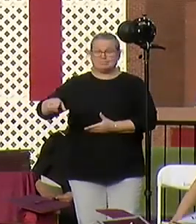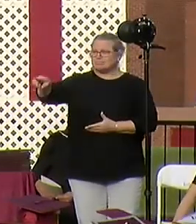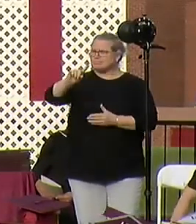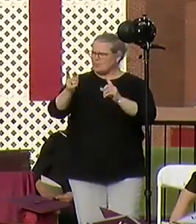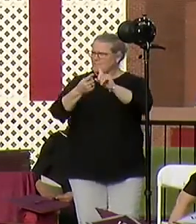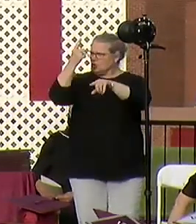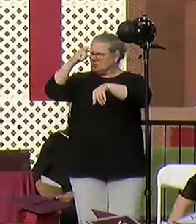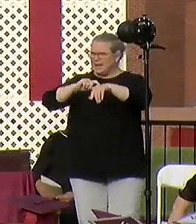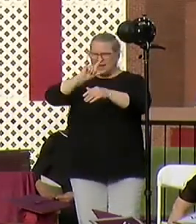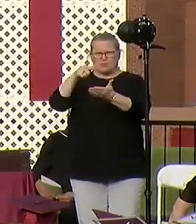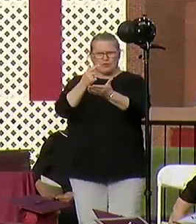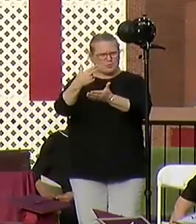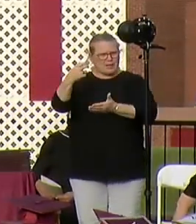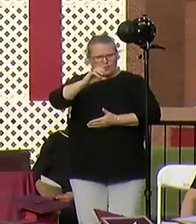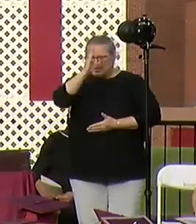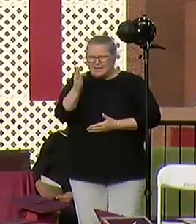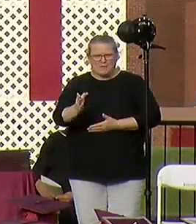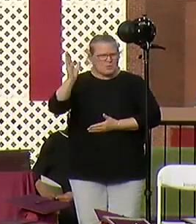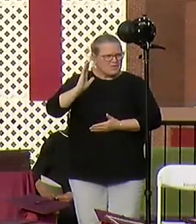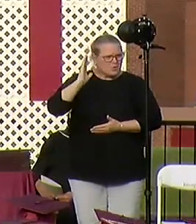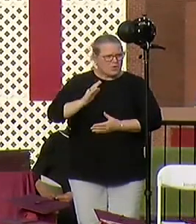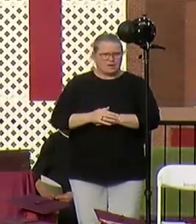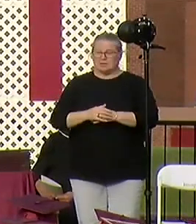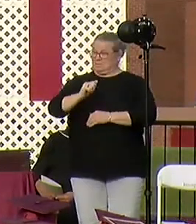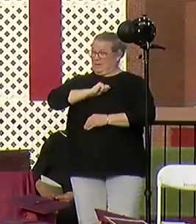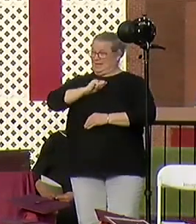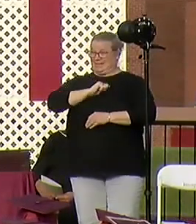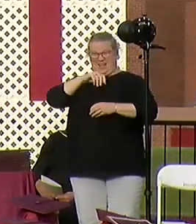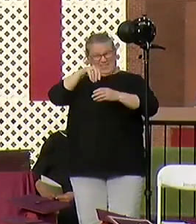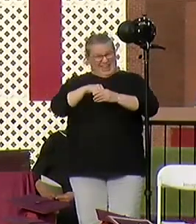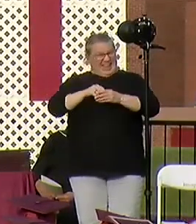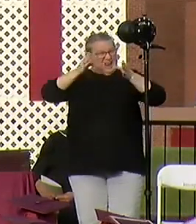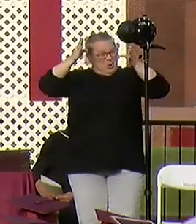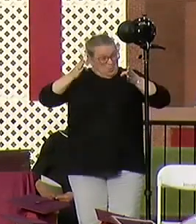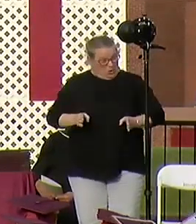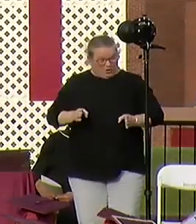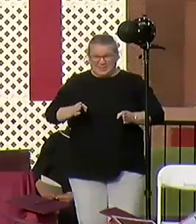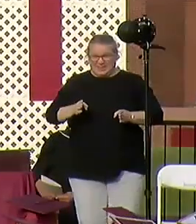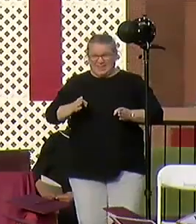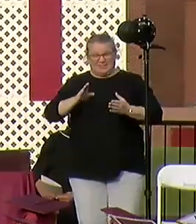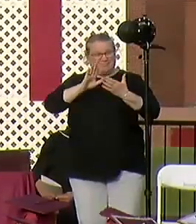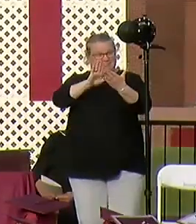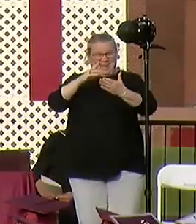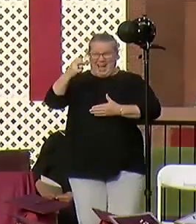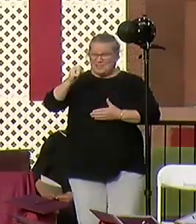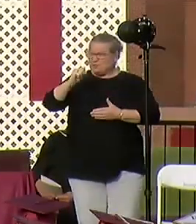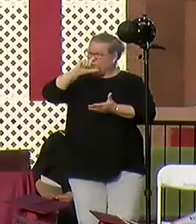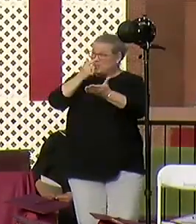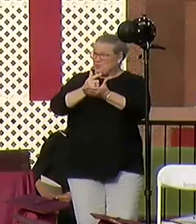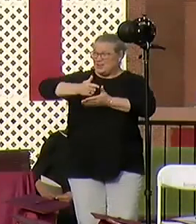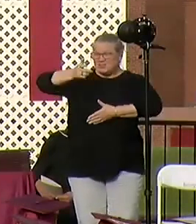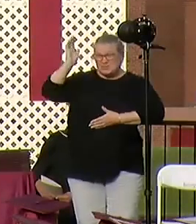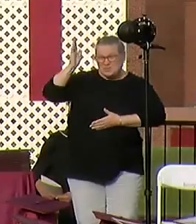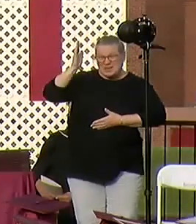before, I've never given an in-person high school graduation speech before as